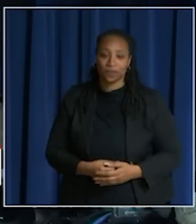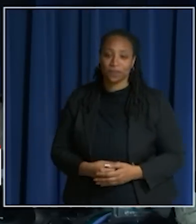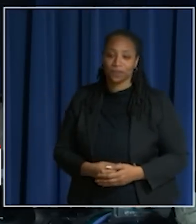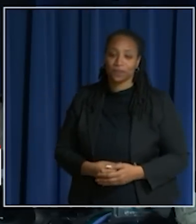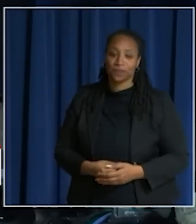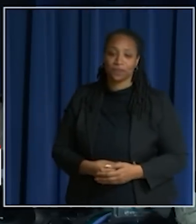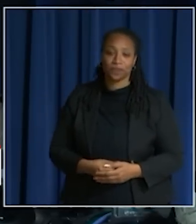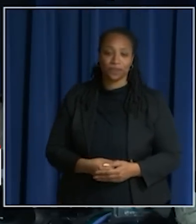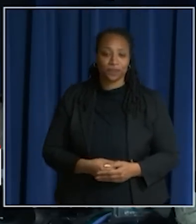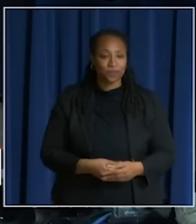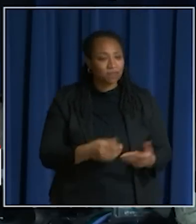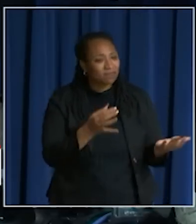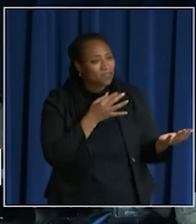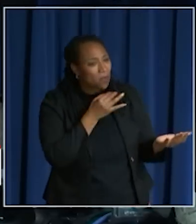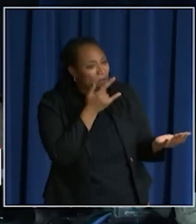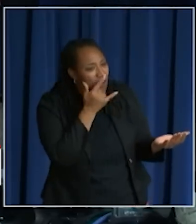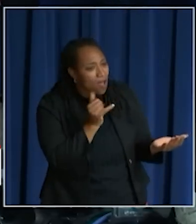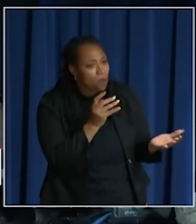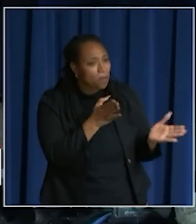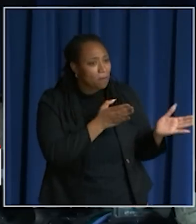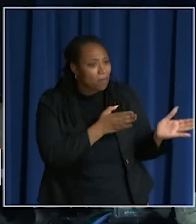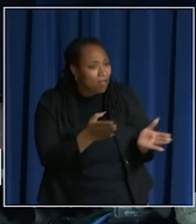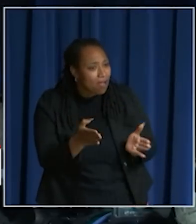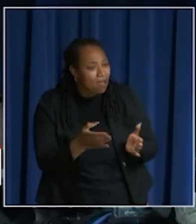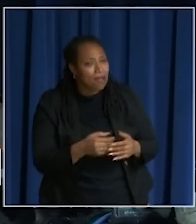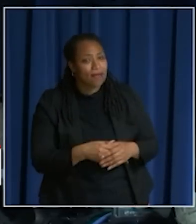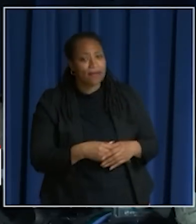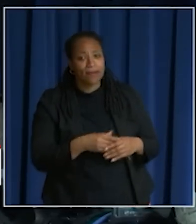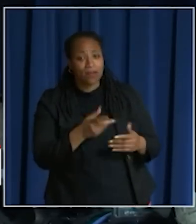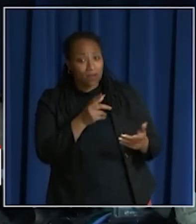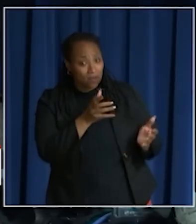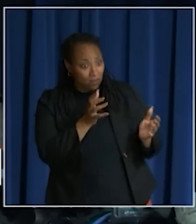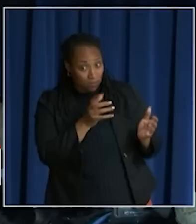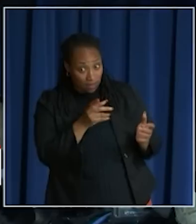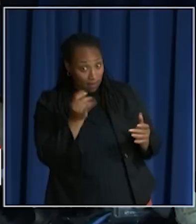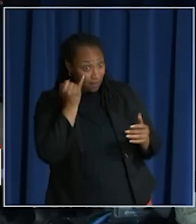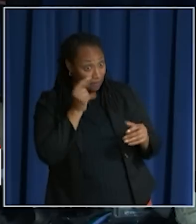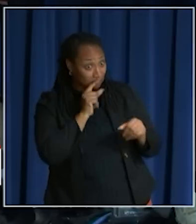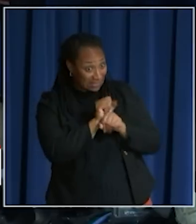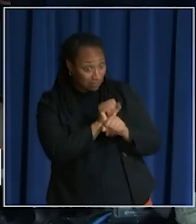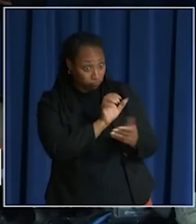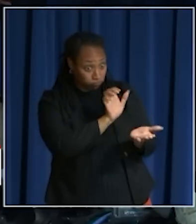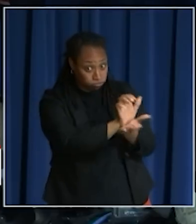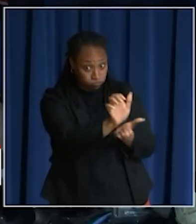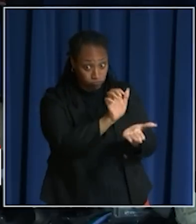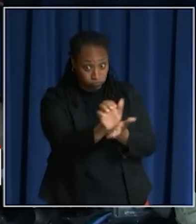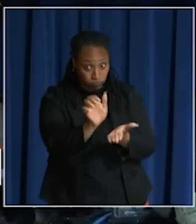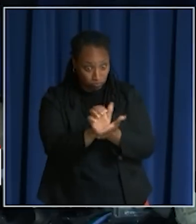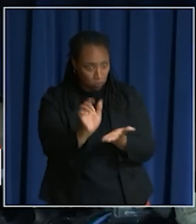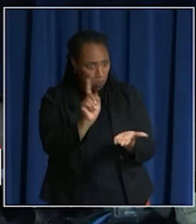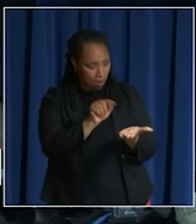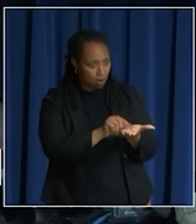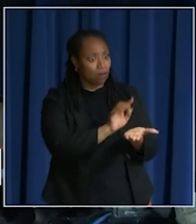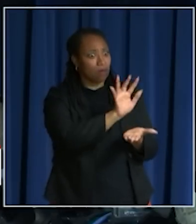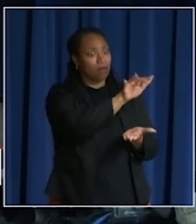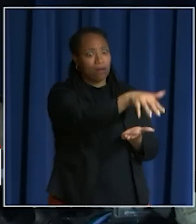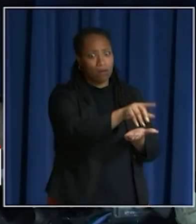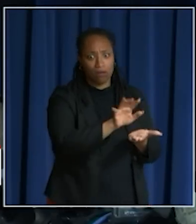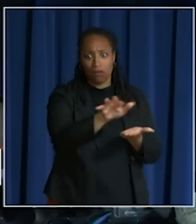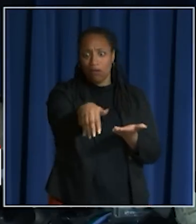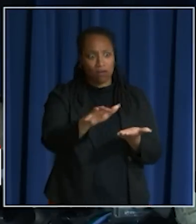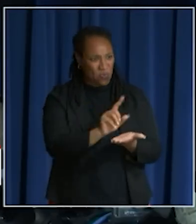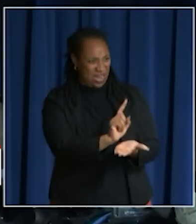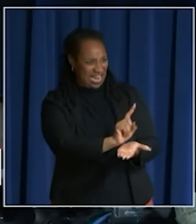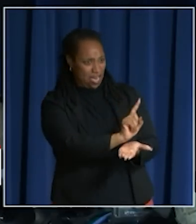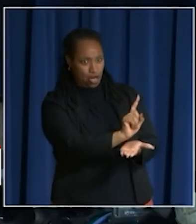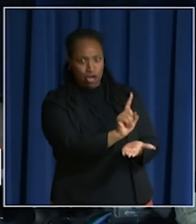and where these people would go, if they would be FD12 and We really haven't